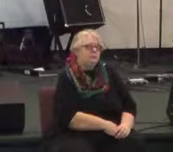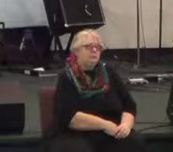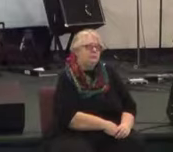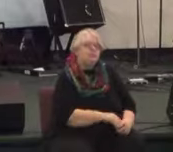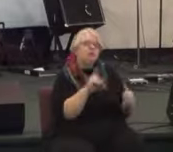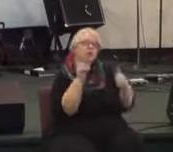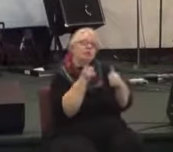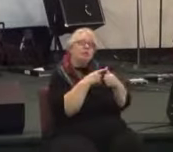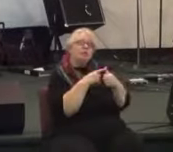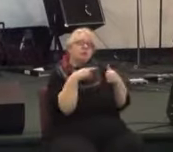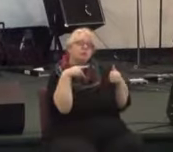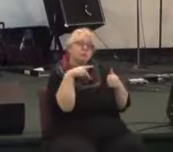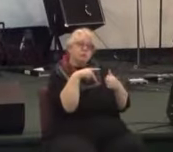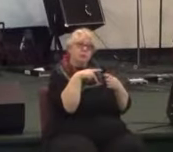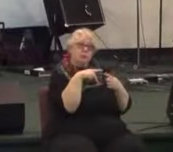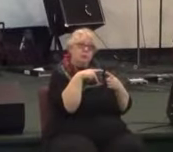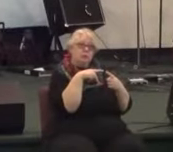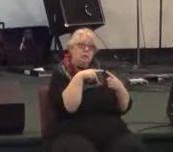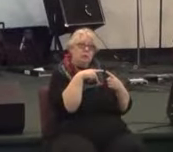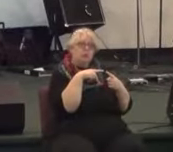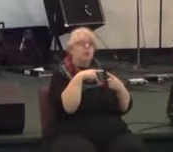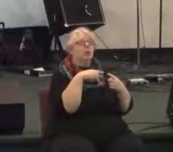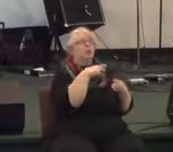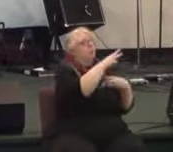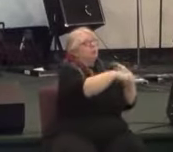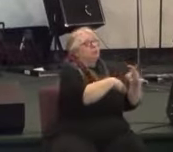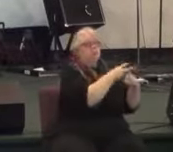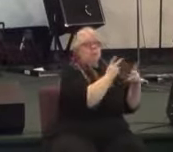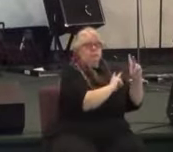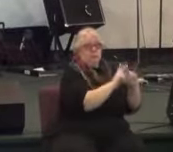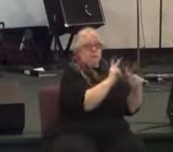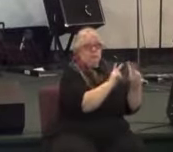The first point I've got is worldly people have motives.